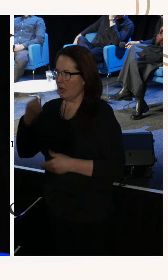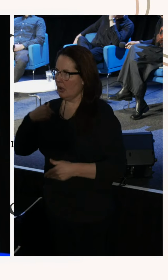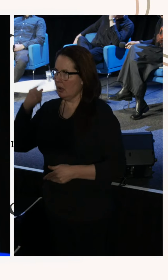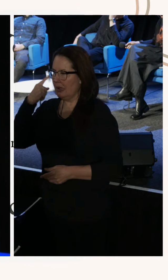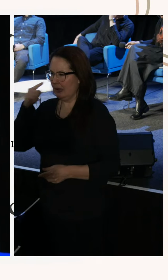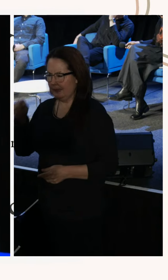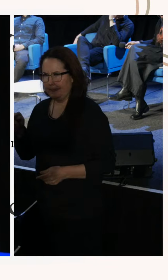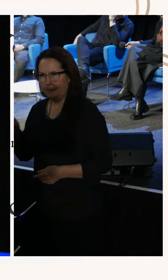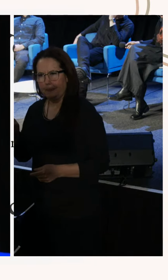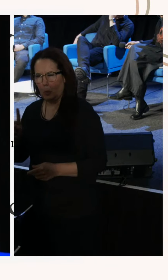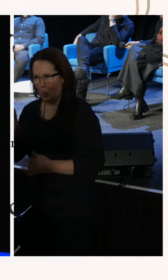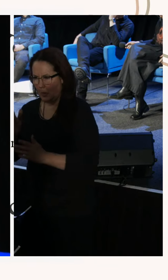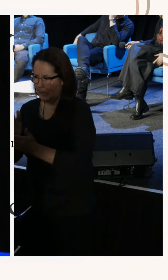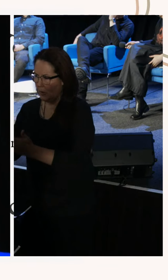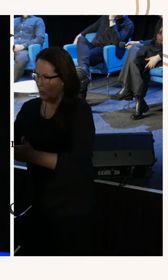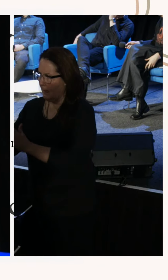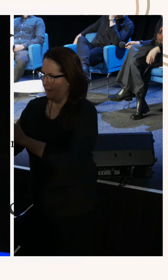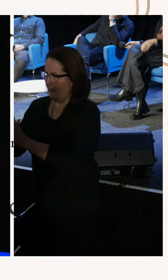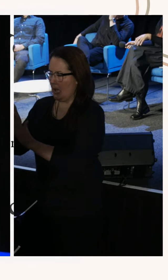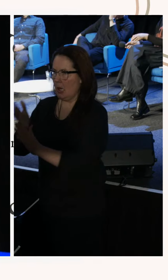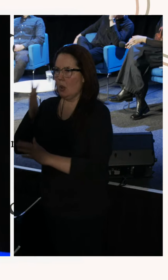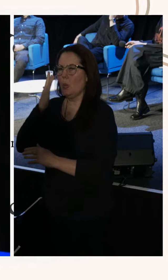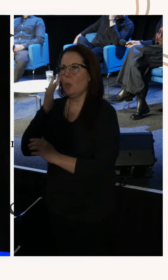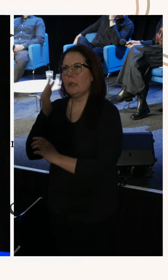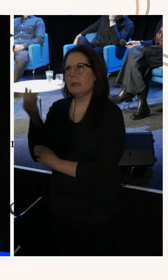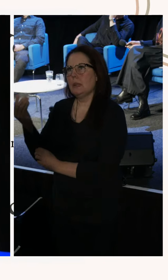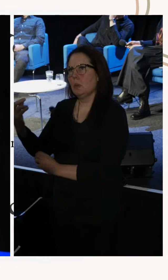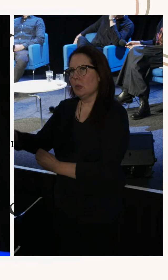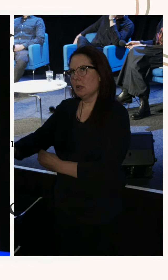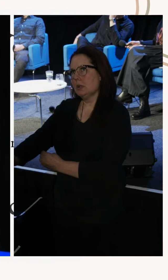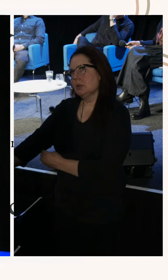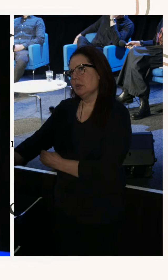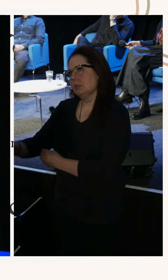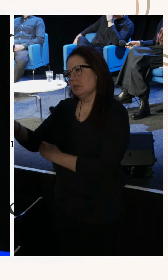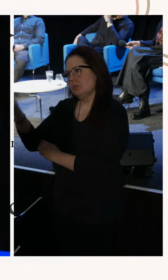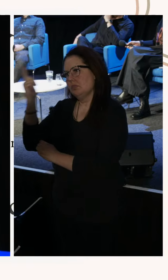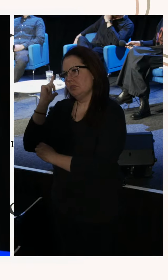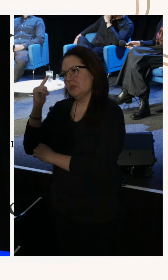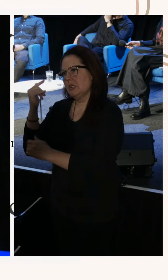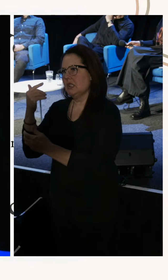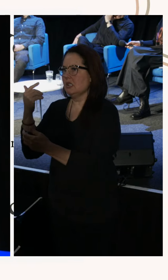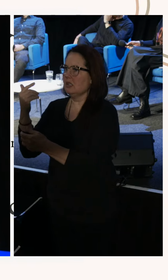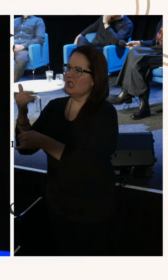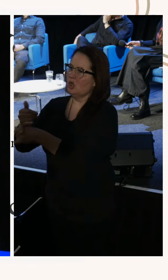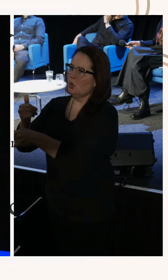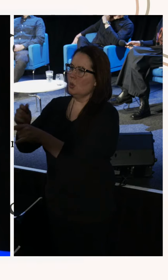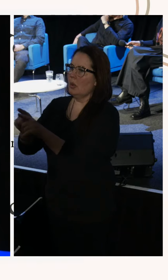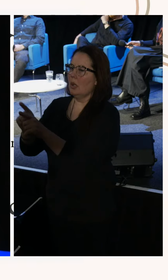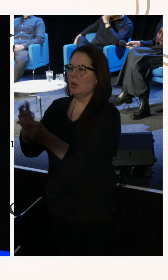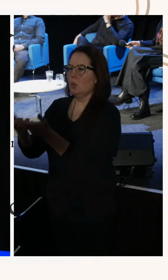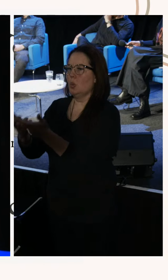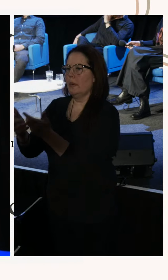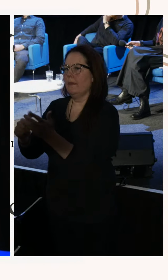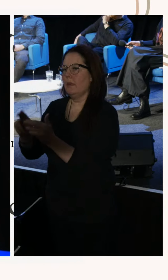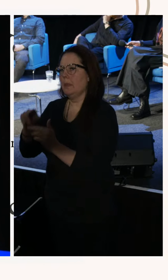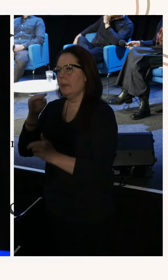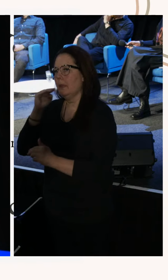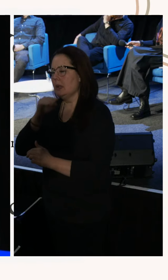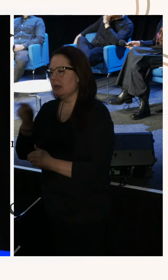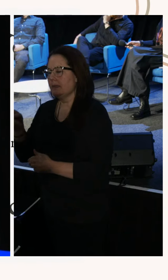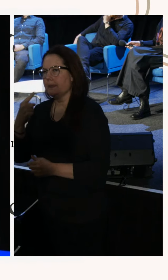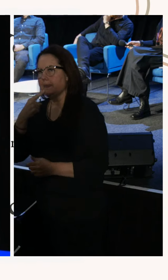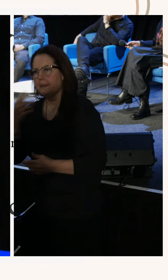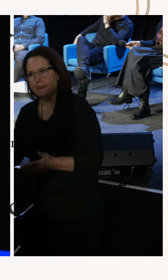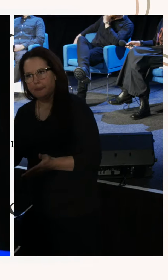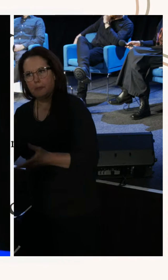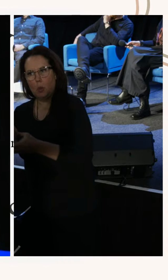does it actually mean when somebody who's in charge of an institution like the University of Melbourne says that